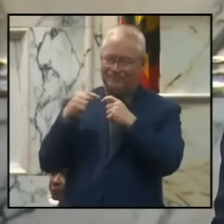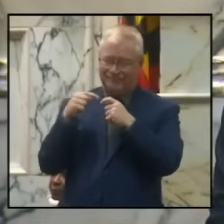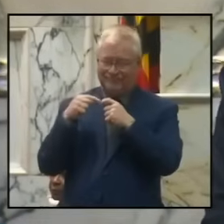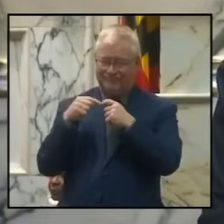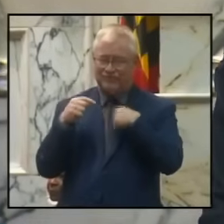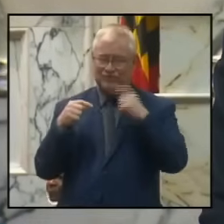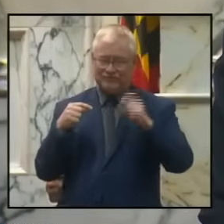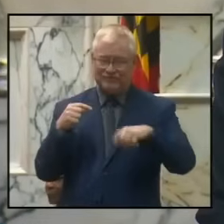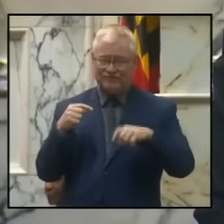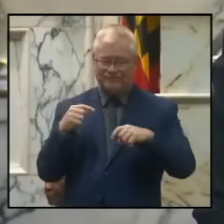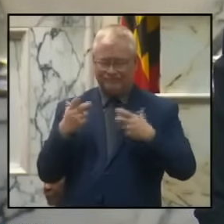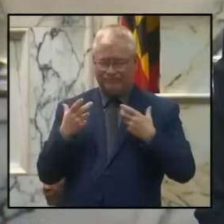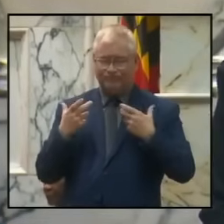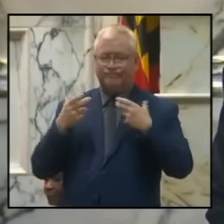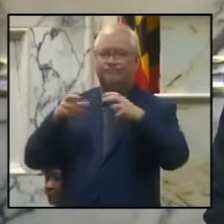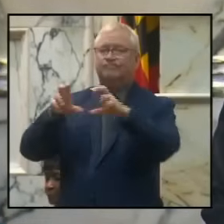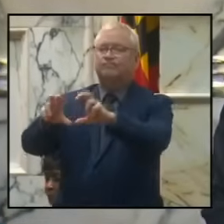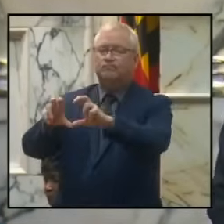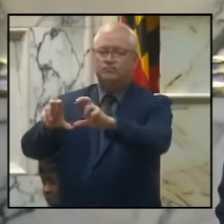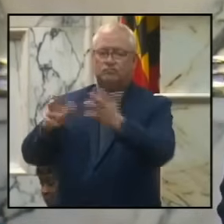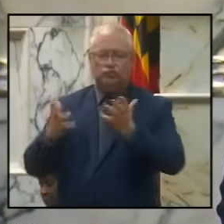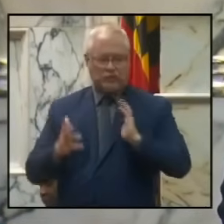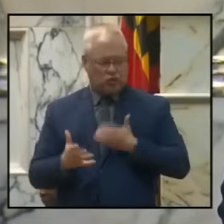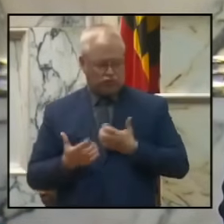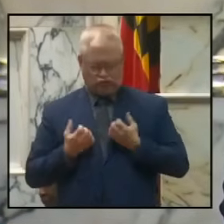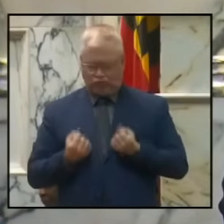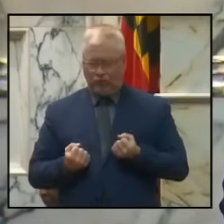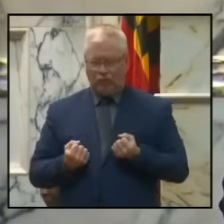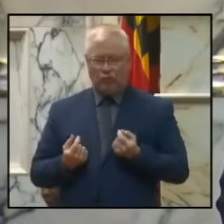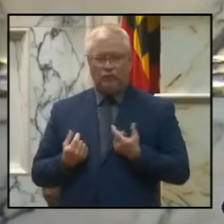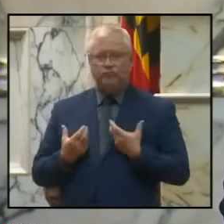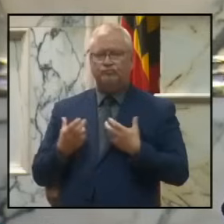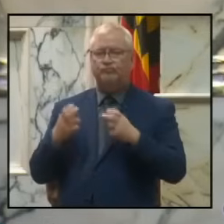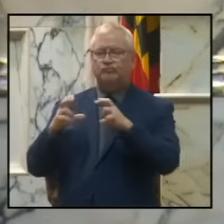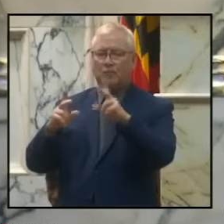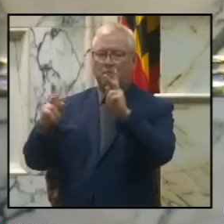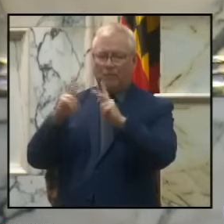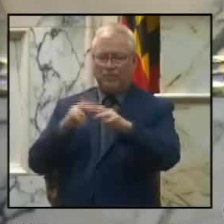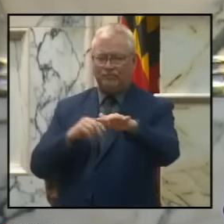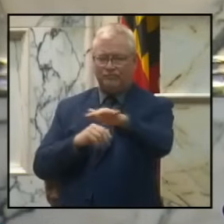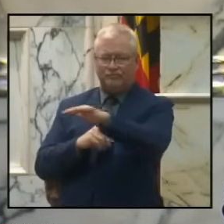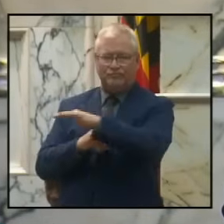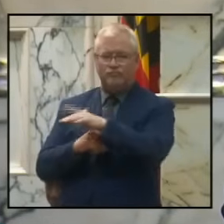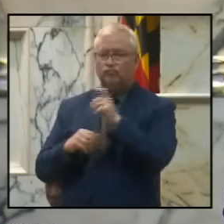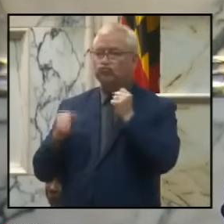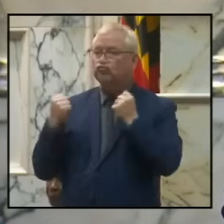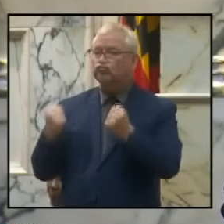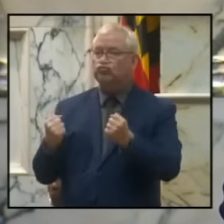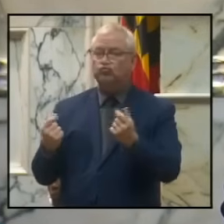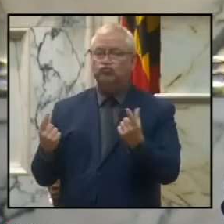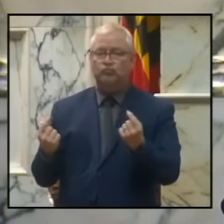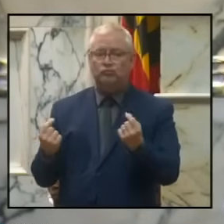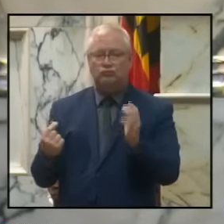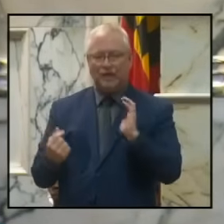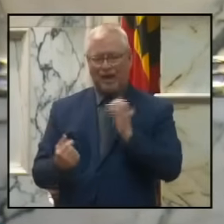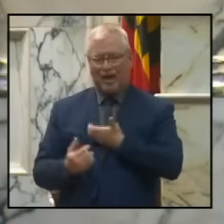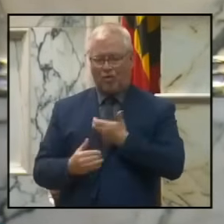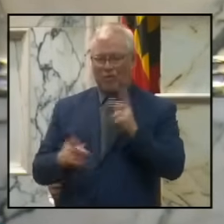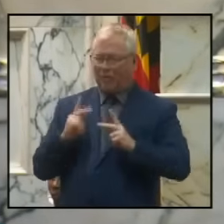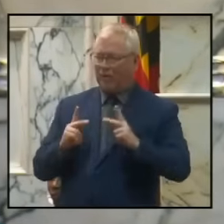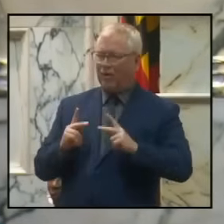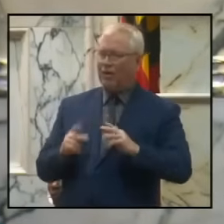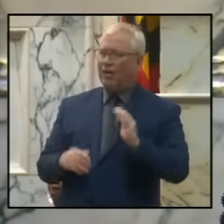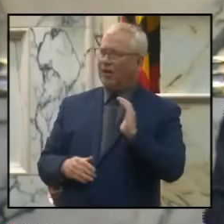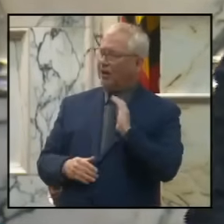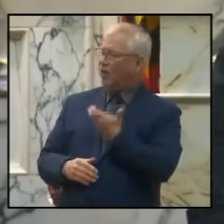strength as Marylanders. And that's our people. This year, let us